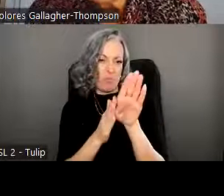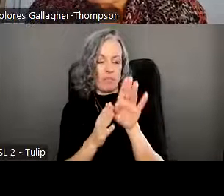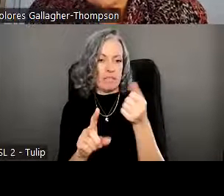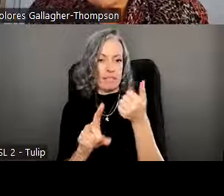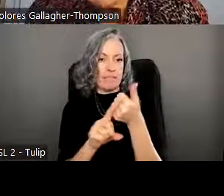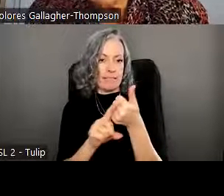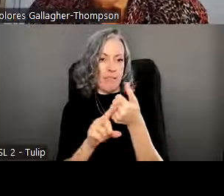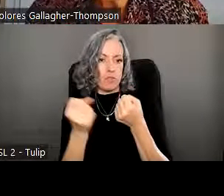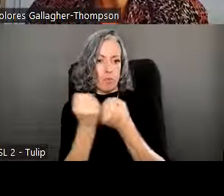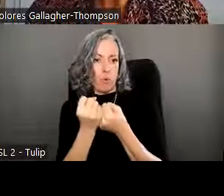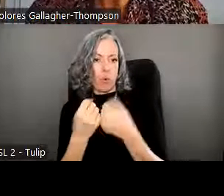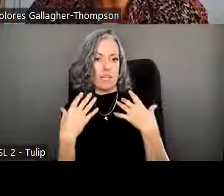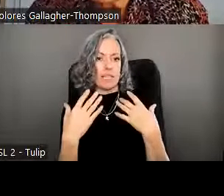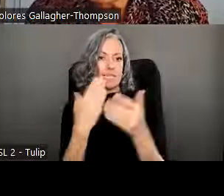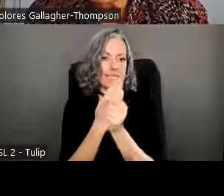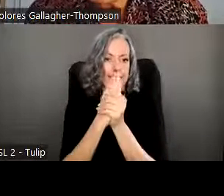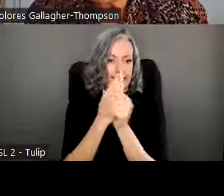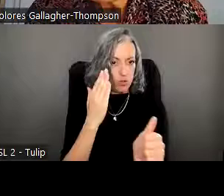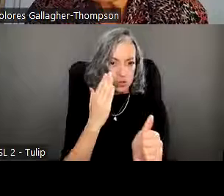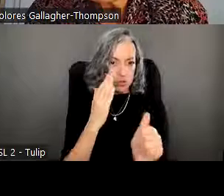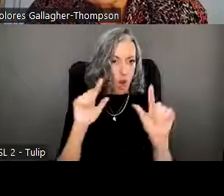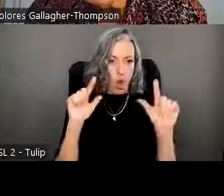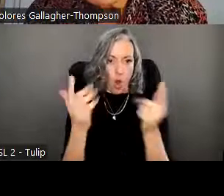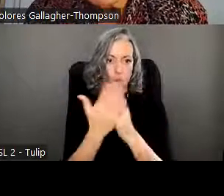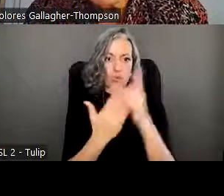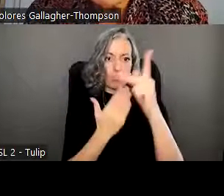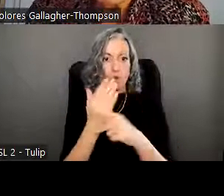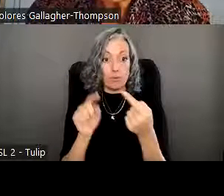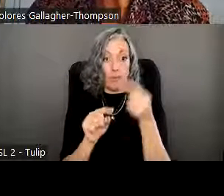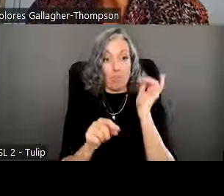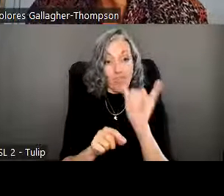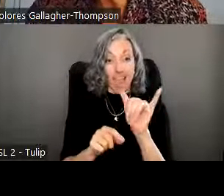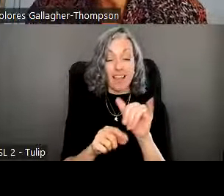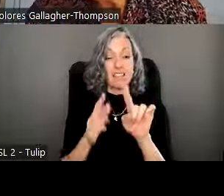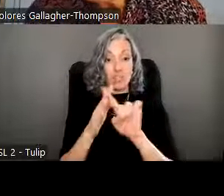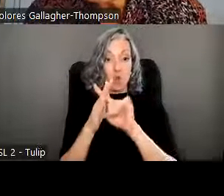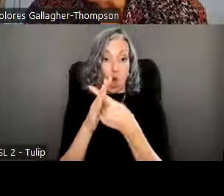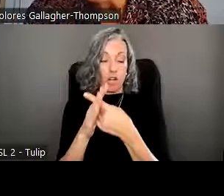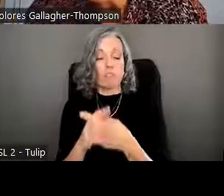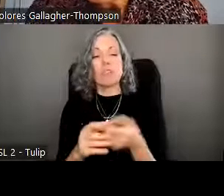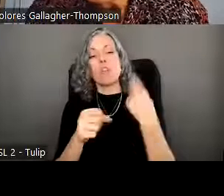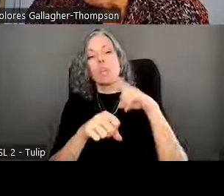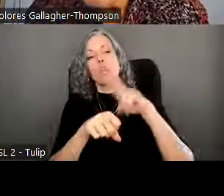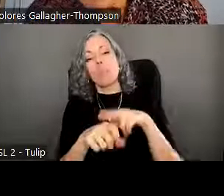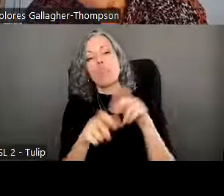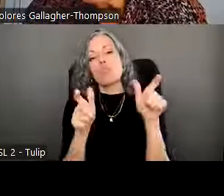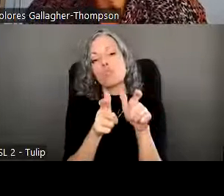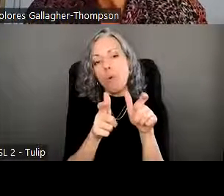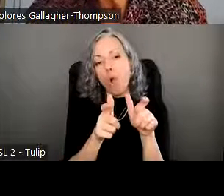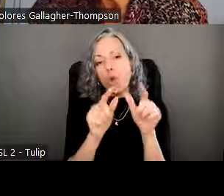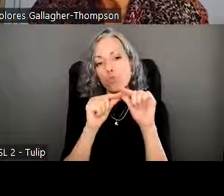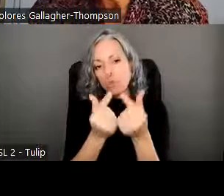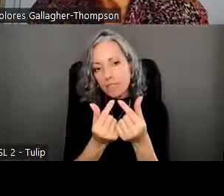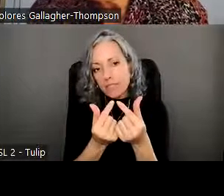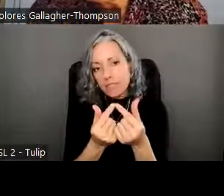self-efficacy skills. That's where all of these programs came from originally. Usually they're small in number, they're